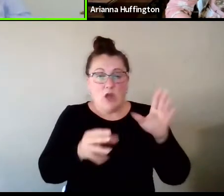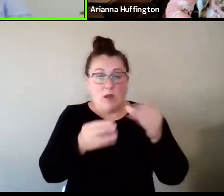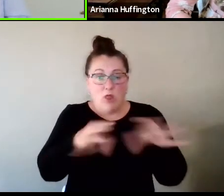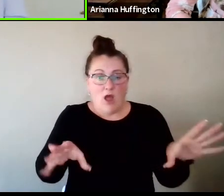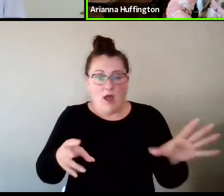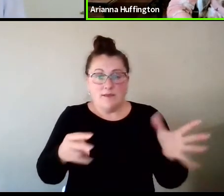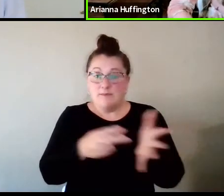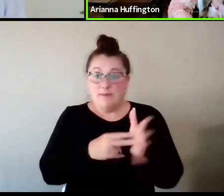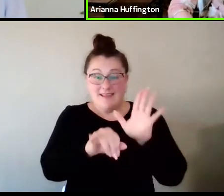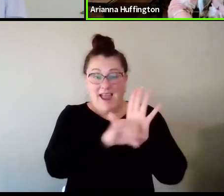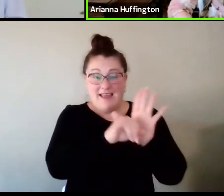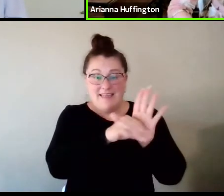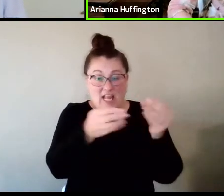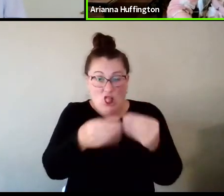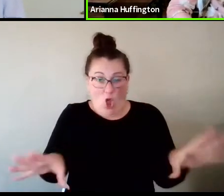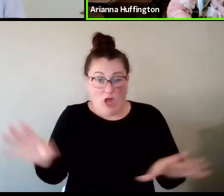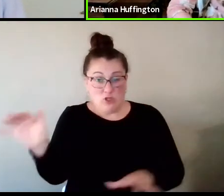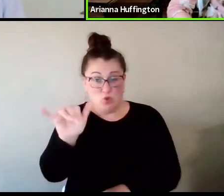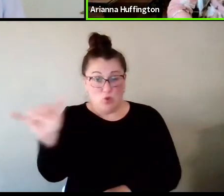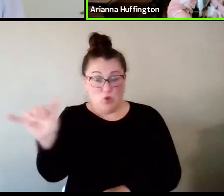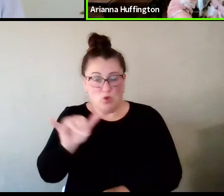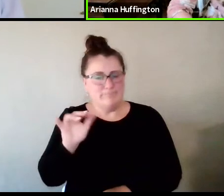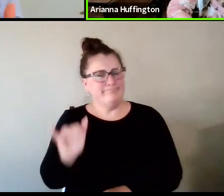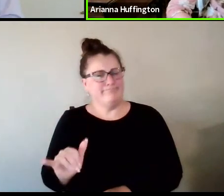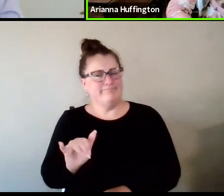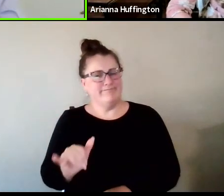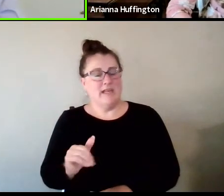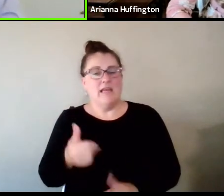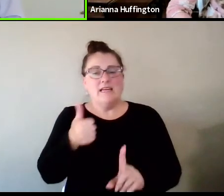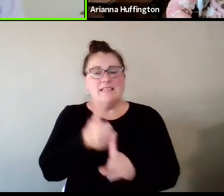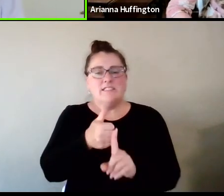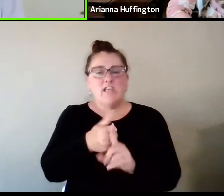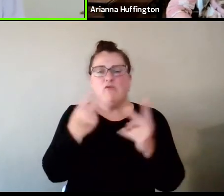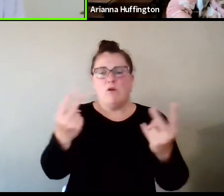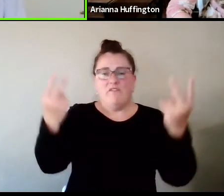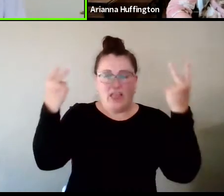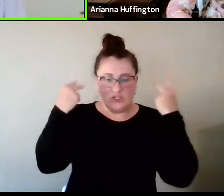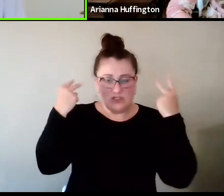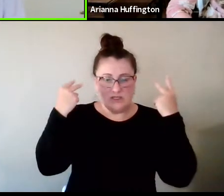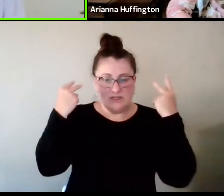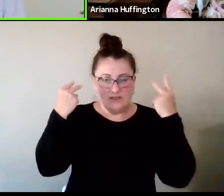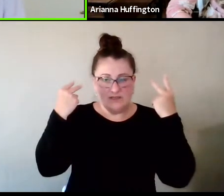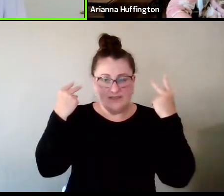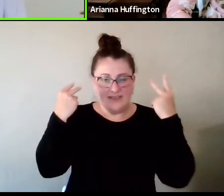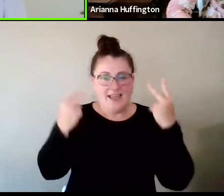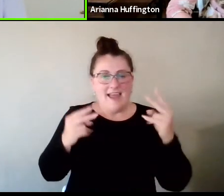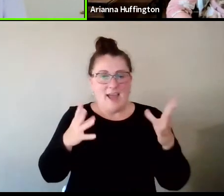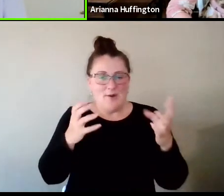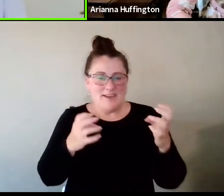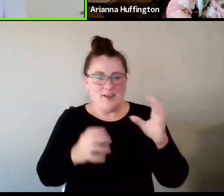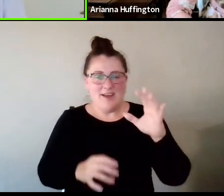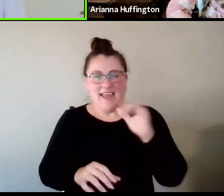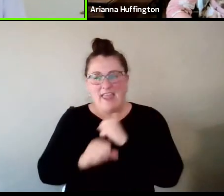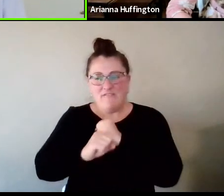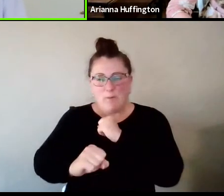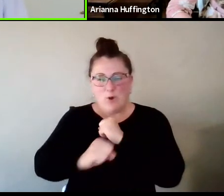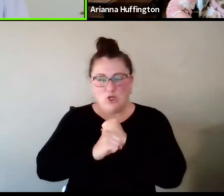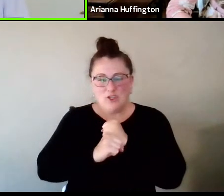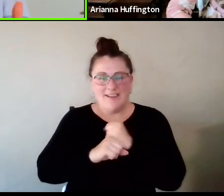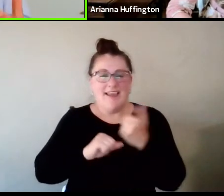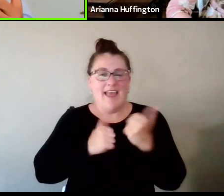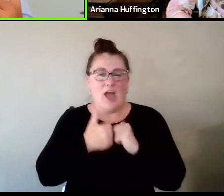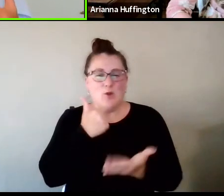anymore. Yes. So I think, and it's all about self-reflection. Maybe I want you to do a bit of an infomercial about how you help